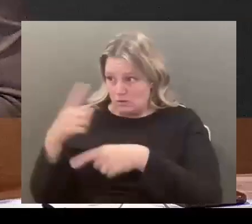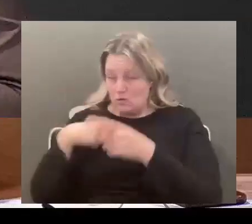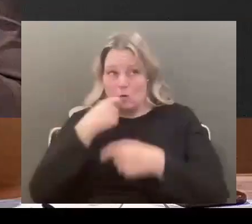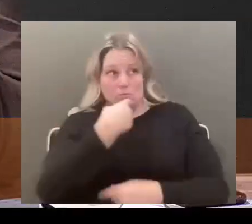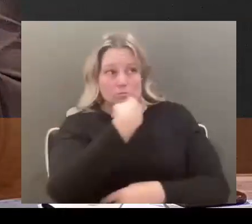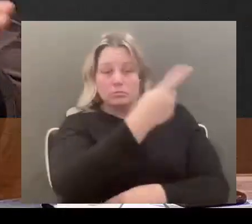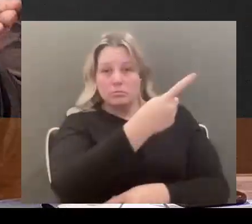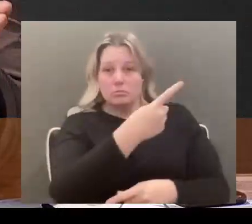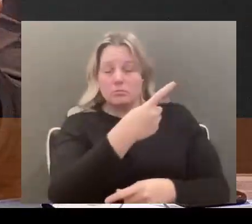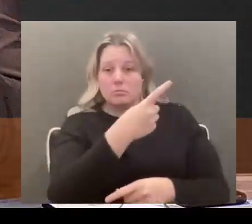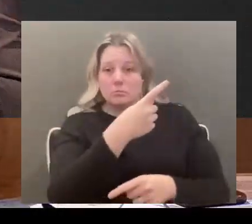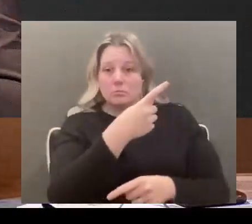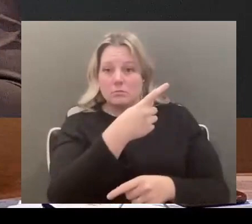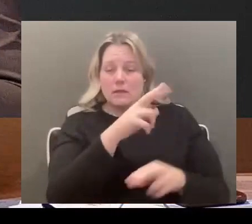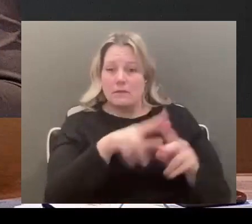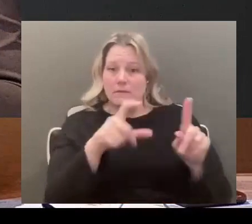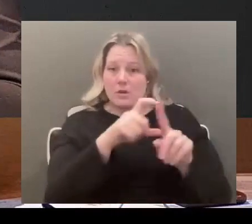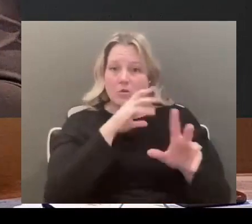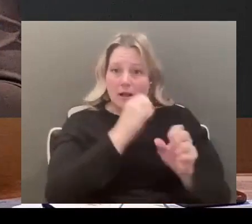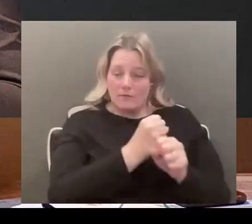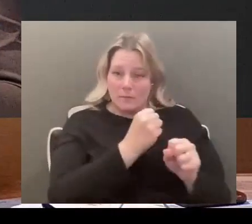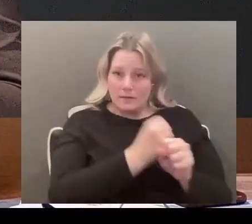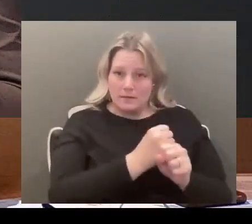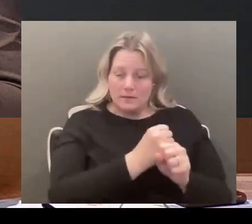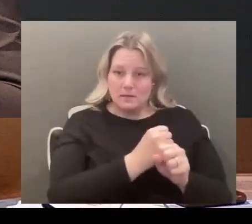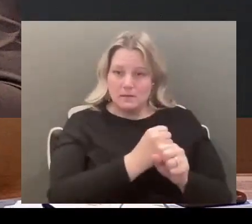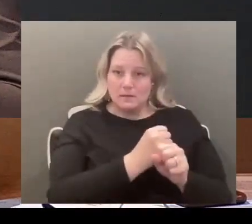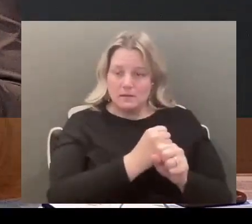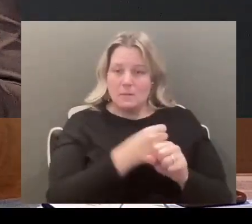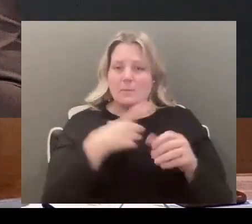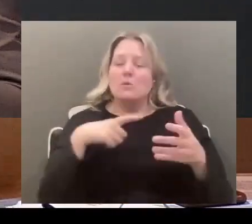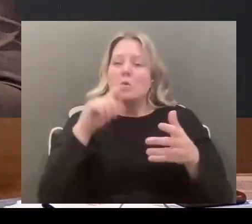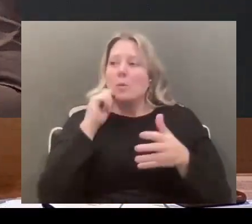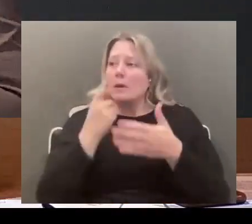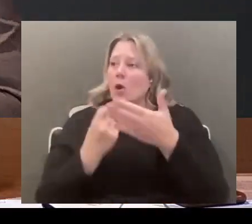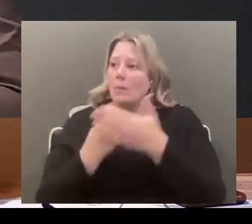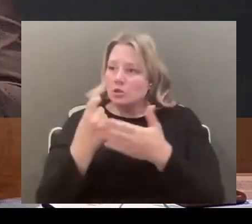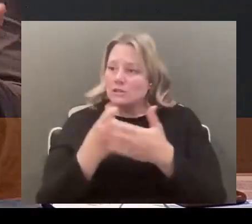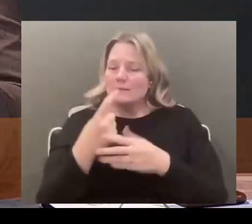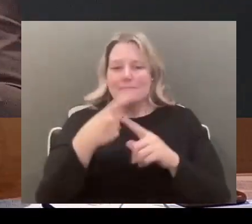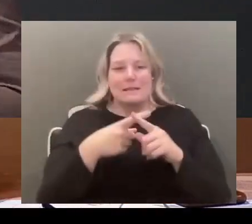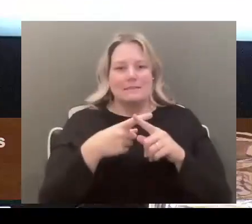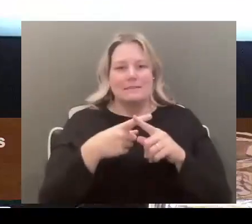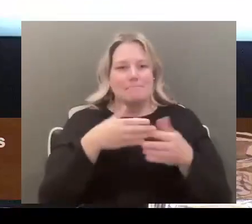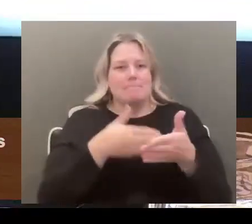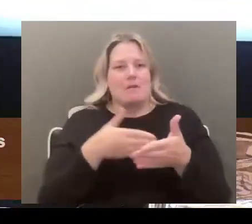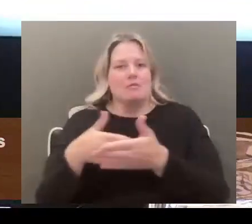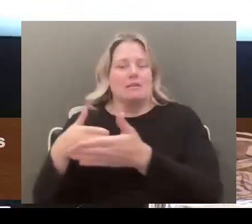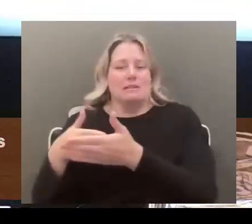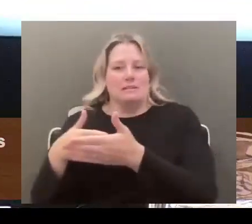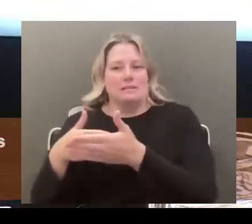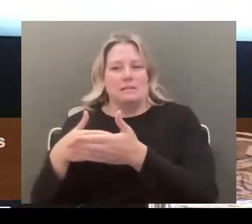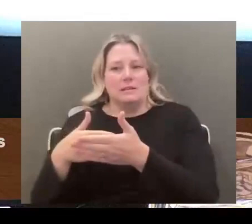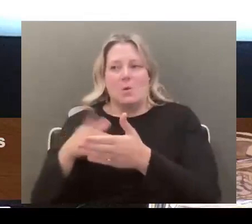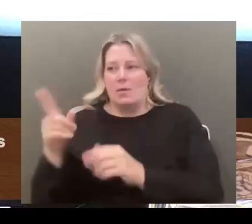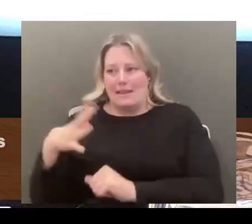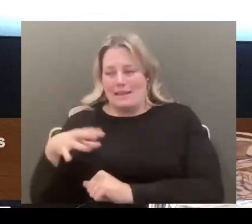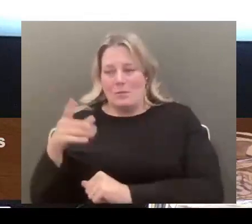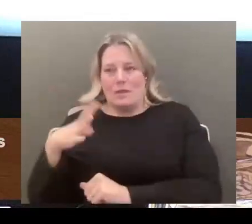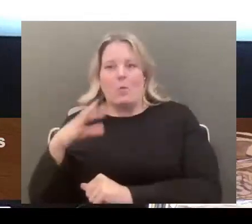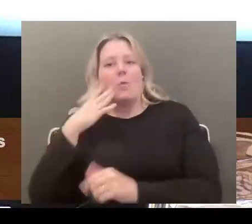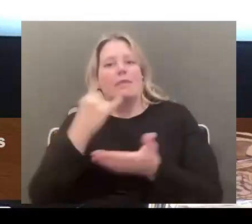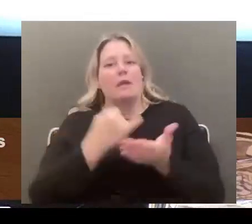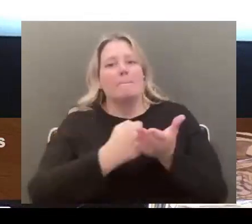Yes. There will be opportunities but also barriers around what their needs and wants are, particularly when they're opposing? Yes,